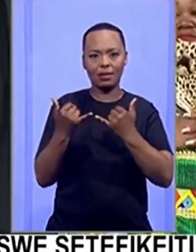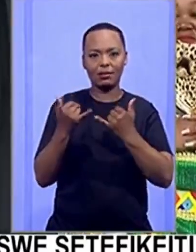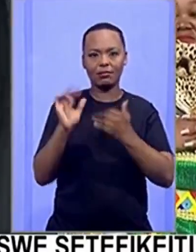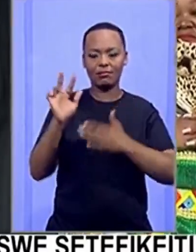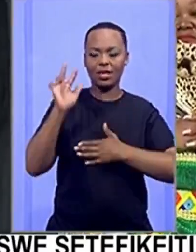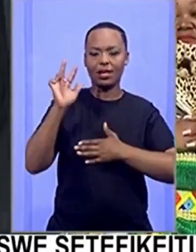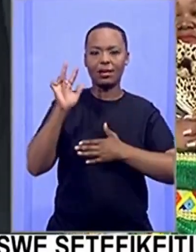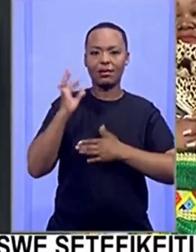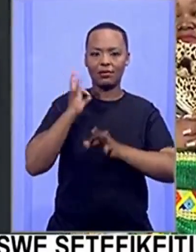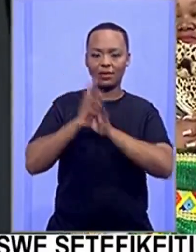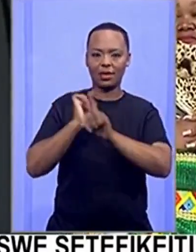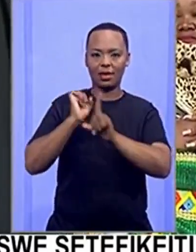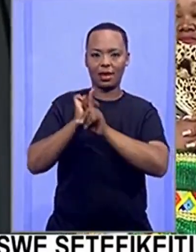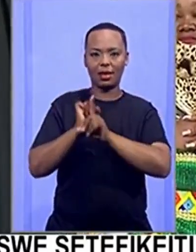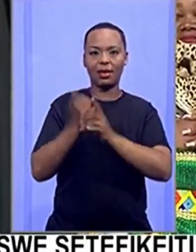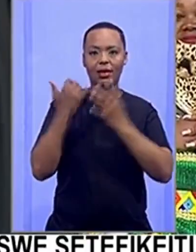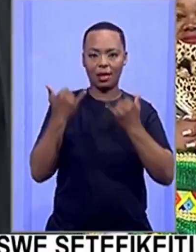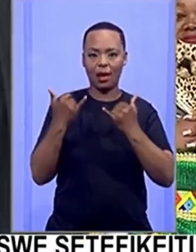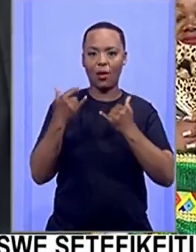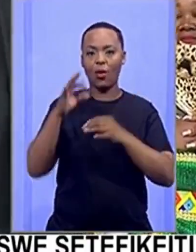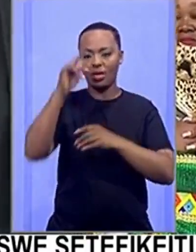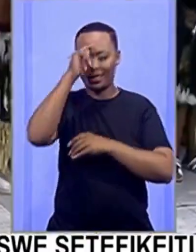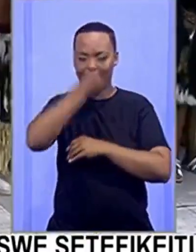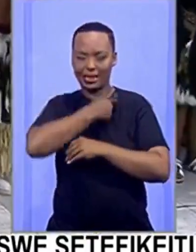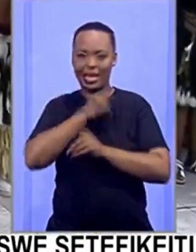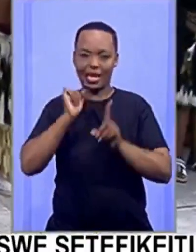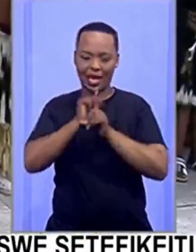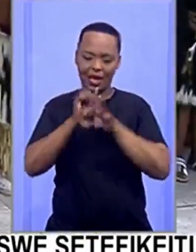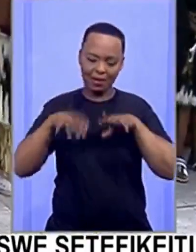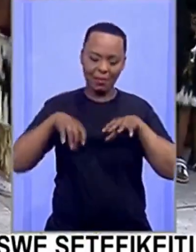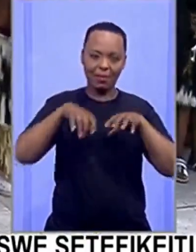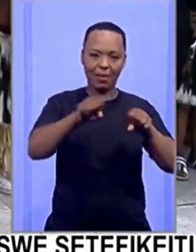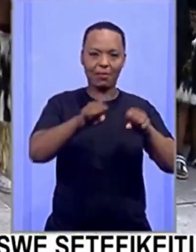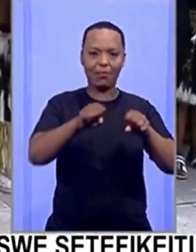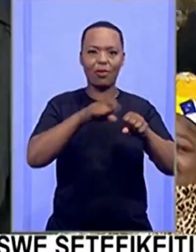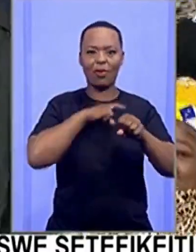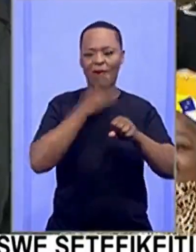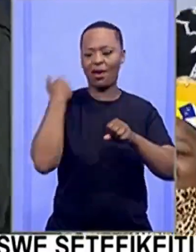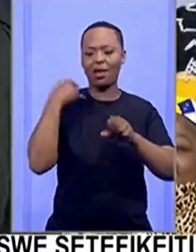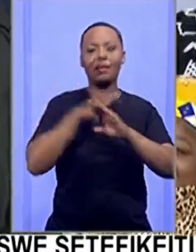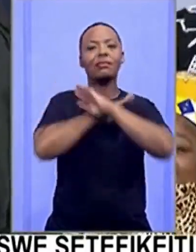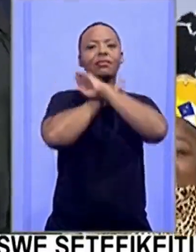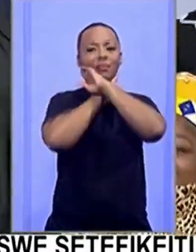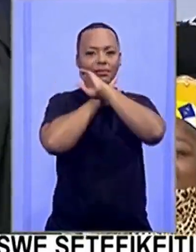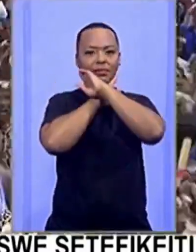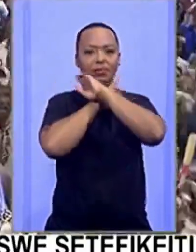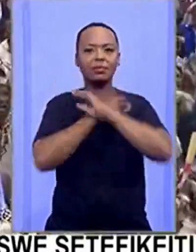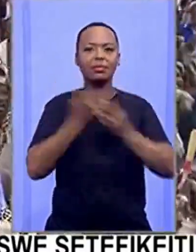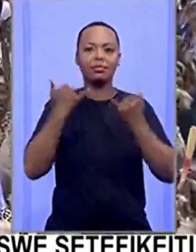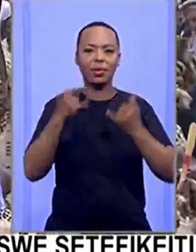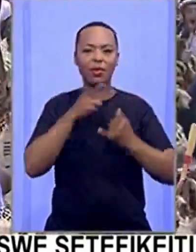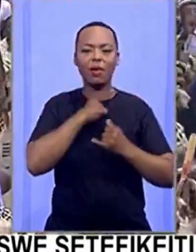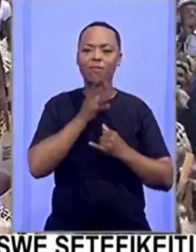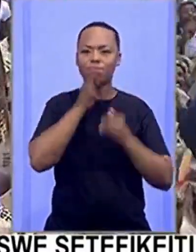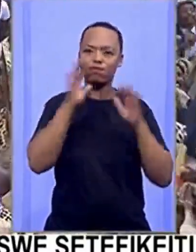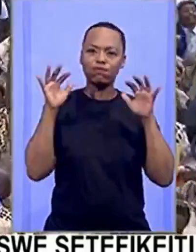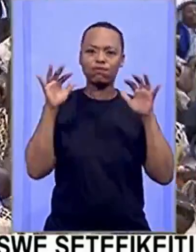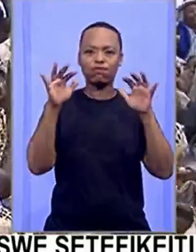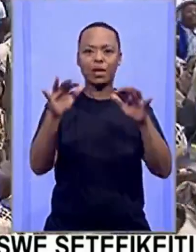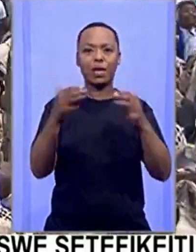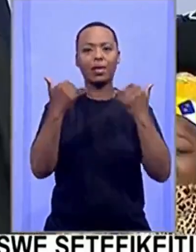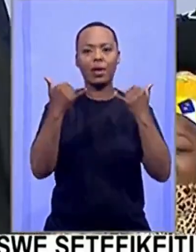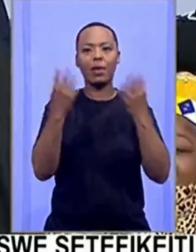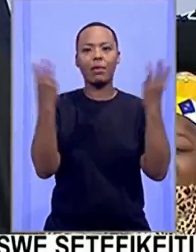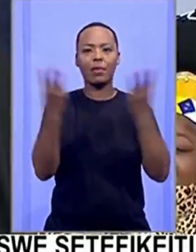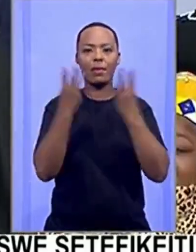ka lone gompieno morwae o tsaya marapo go latela ditsholofelo tse dikgolo mo pele ga batho ba le dikete o setse a